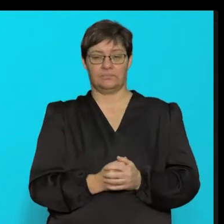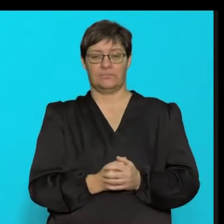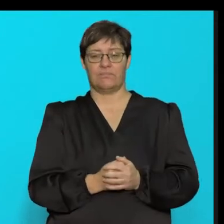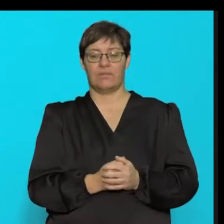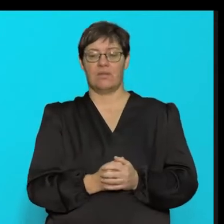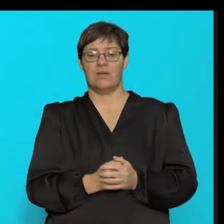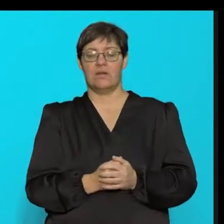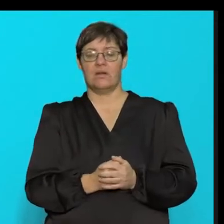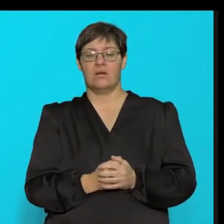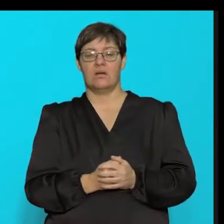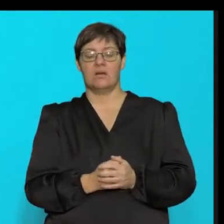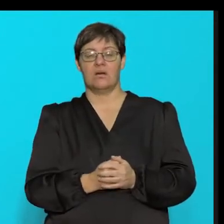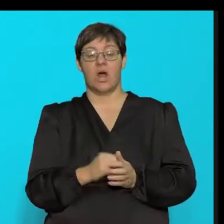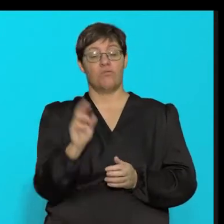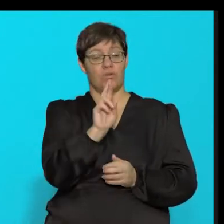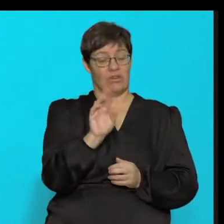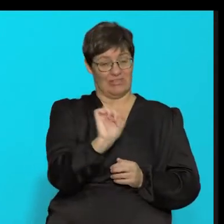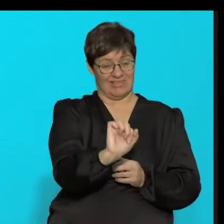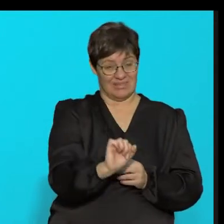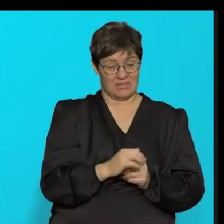So, regression.